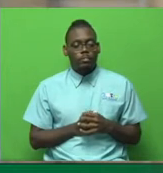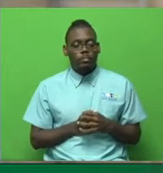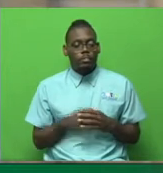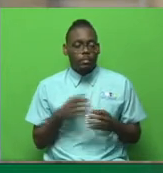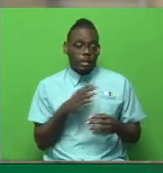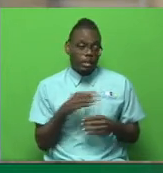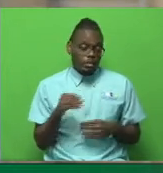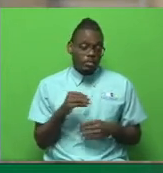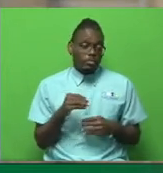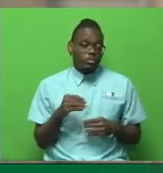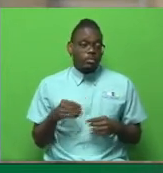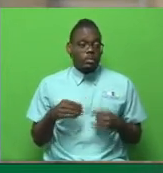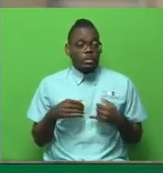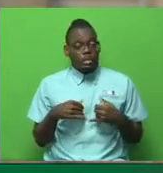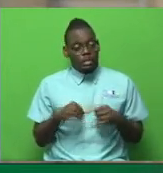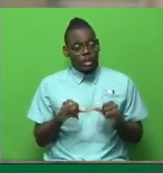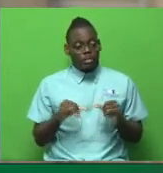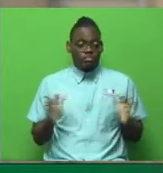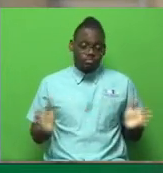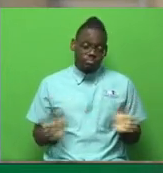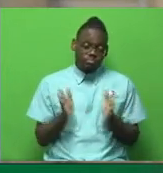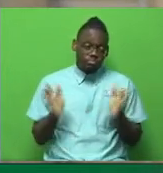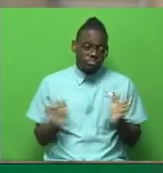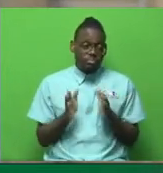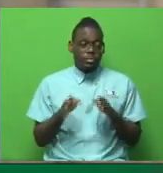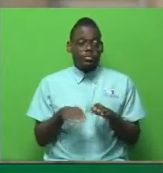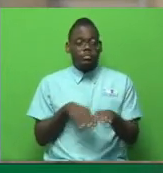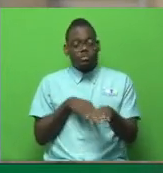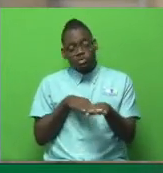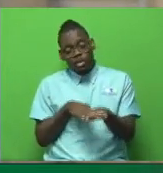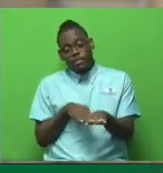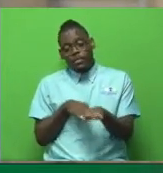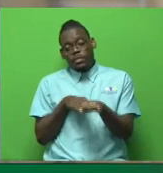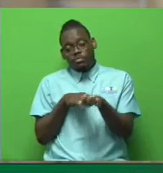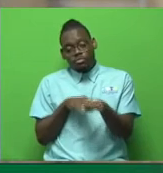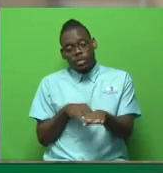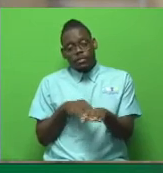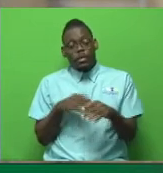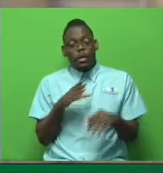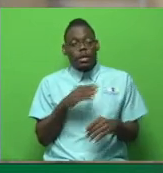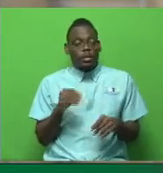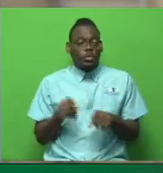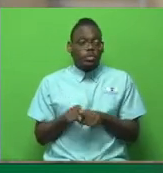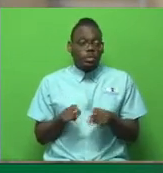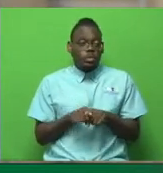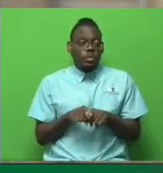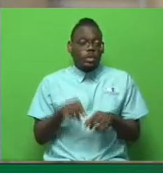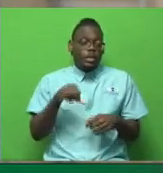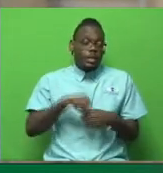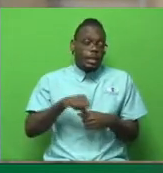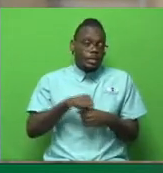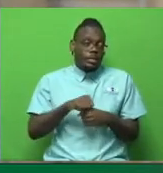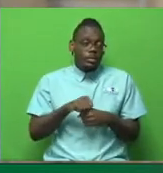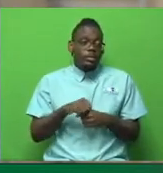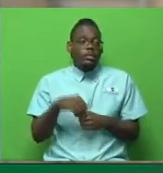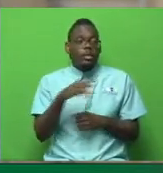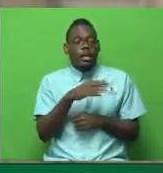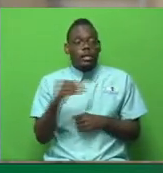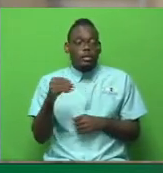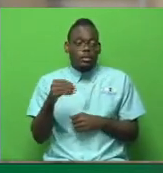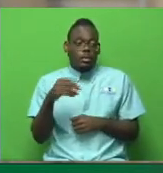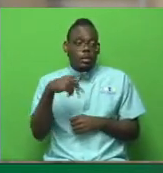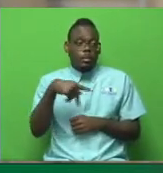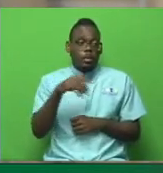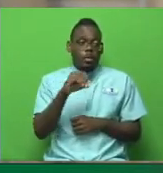a draining our foreign exchange Regional comparisons still after all of that even a partial repeal